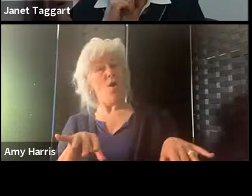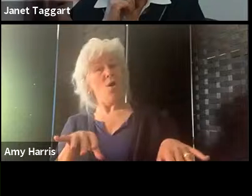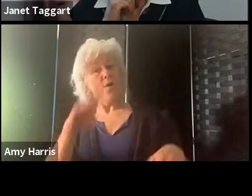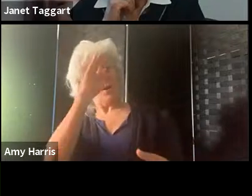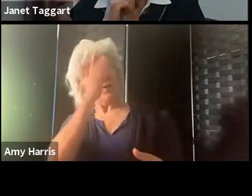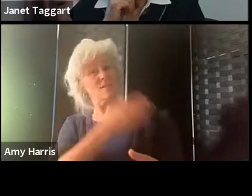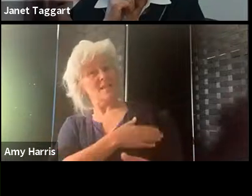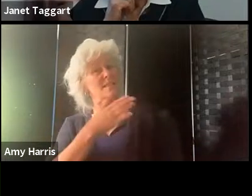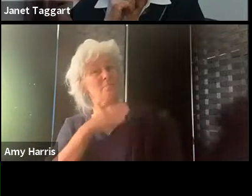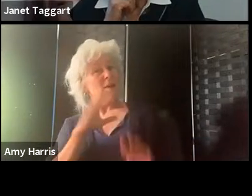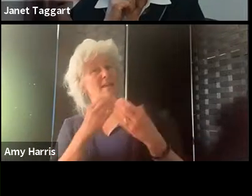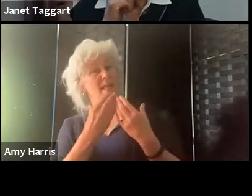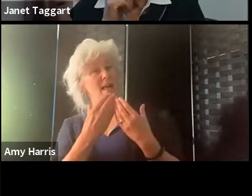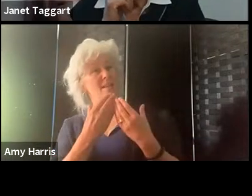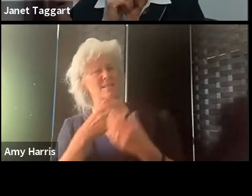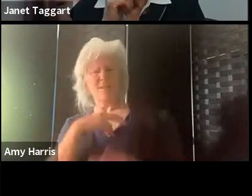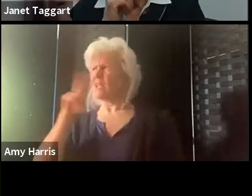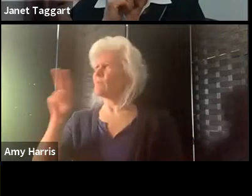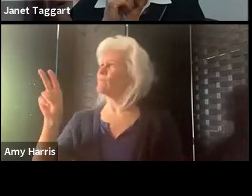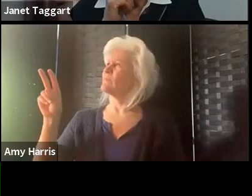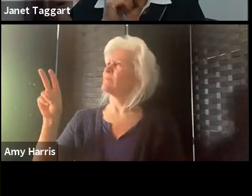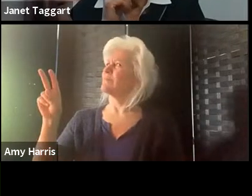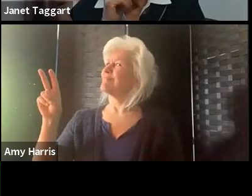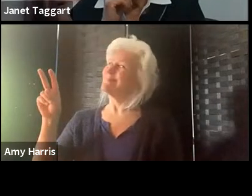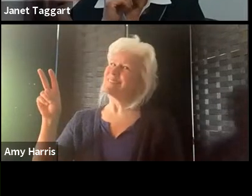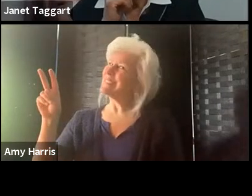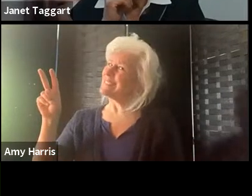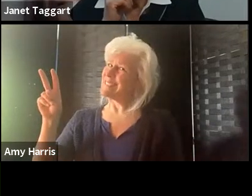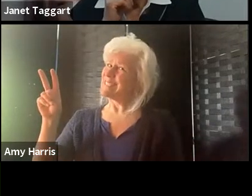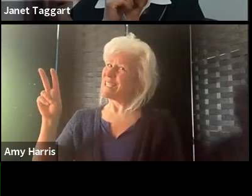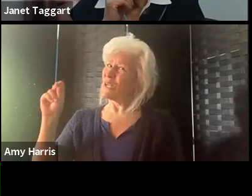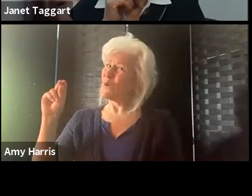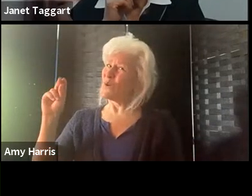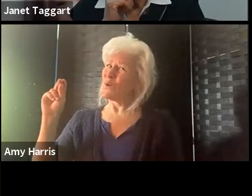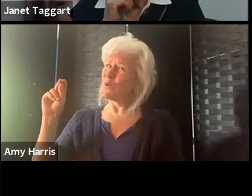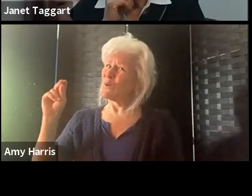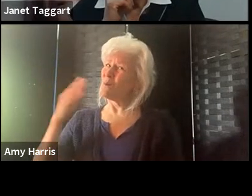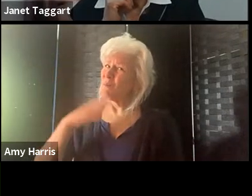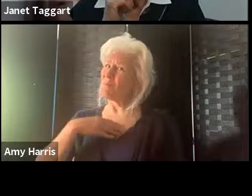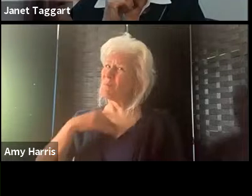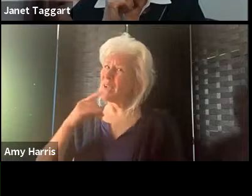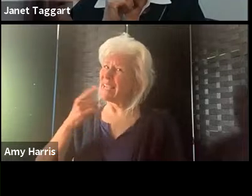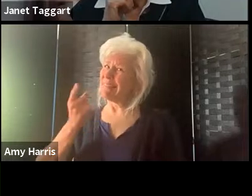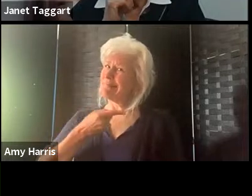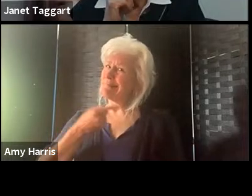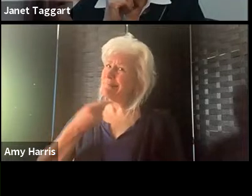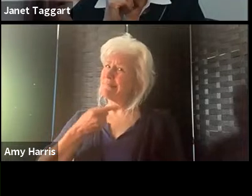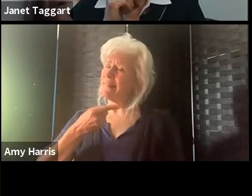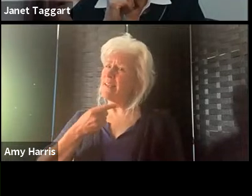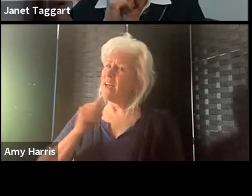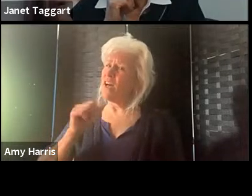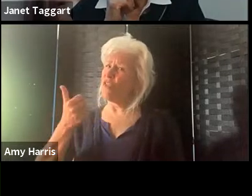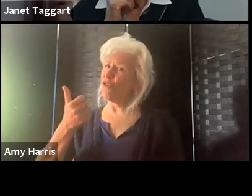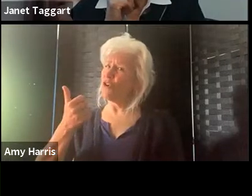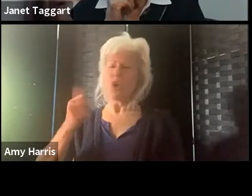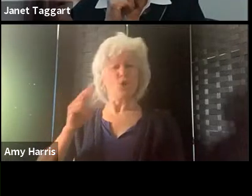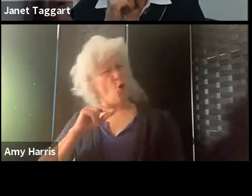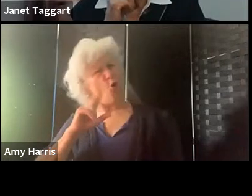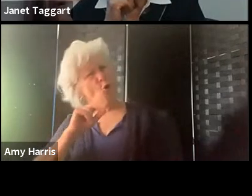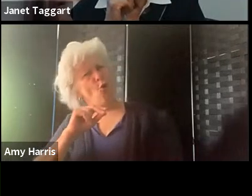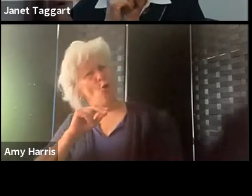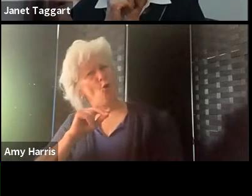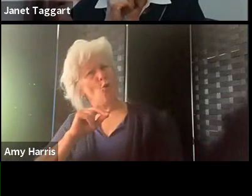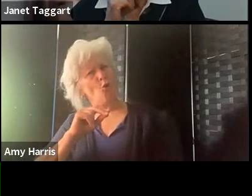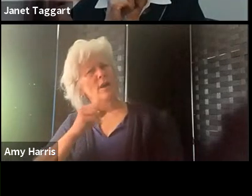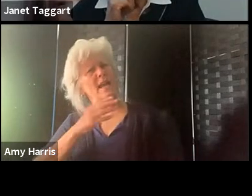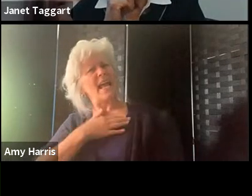in my class. And I looked at him like, no, my kiddo is in a self-contained class. And he's like, no, he's got a